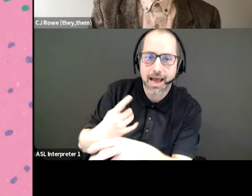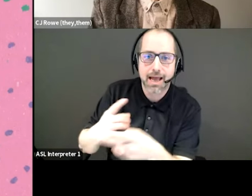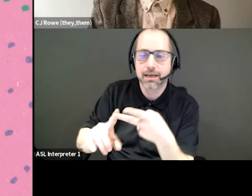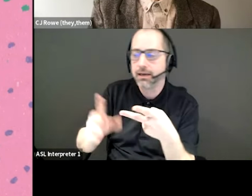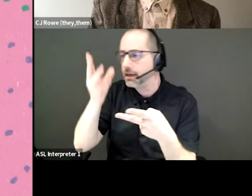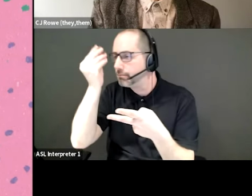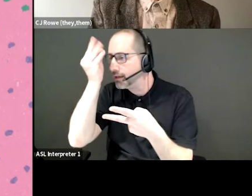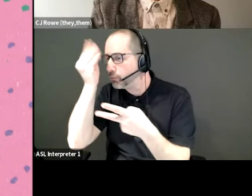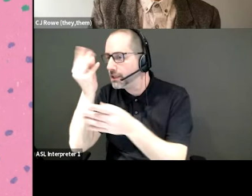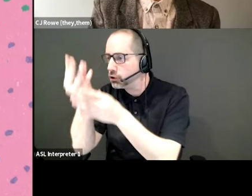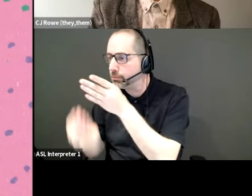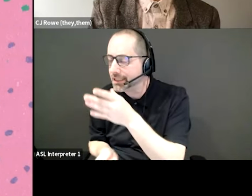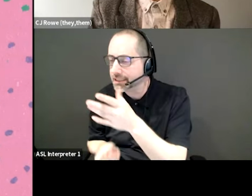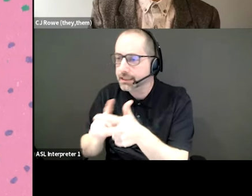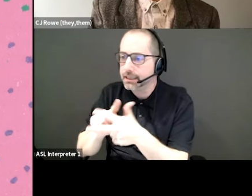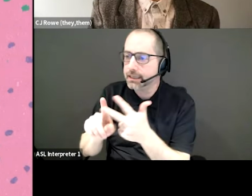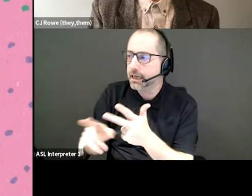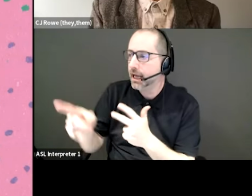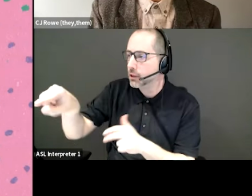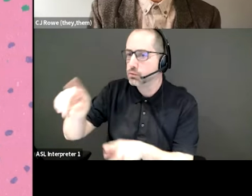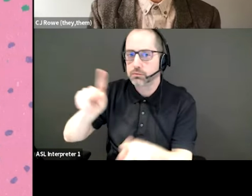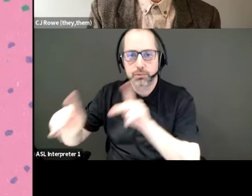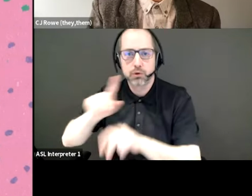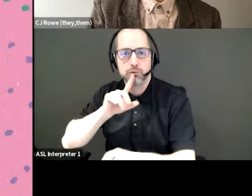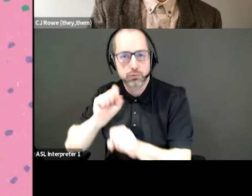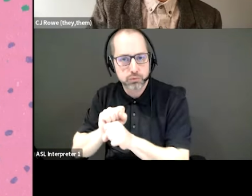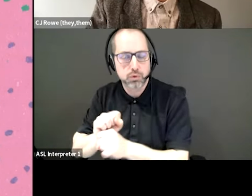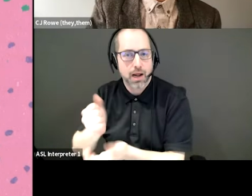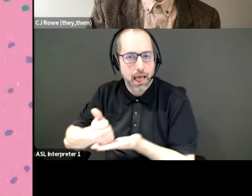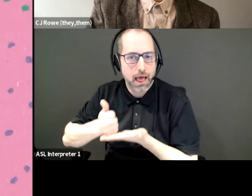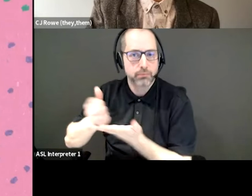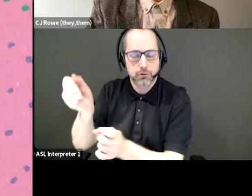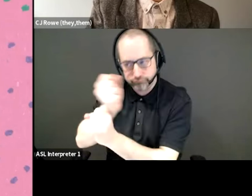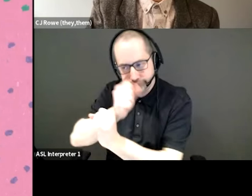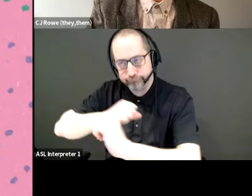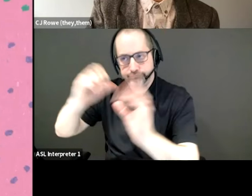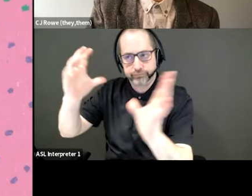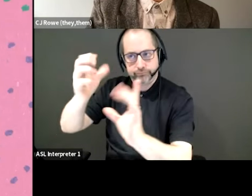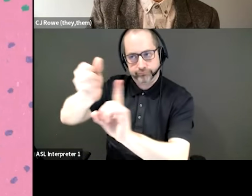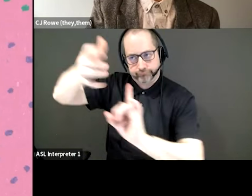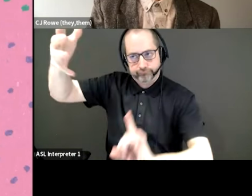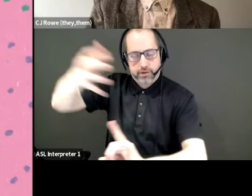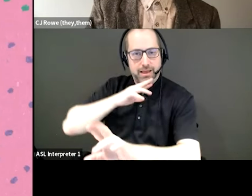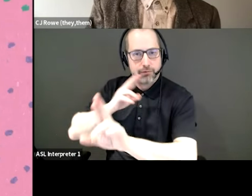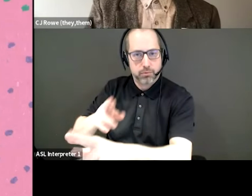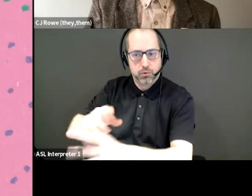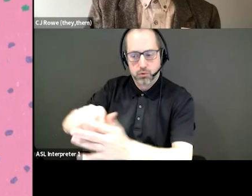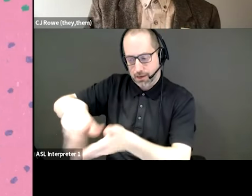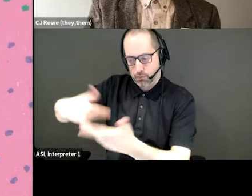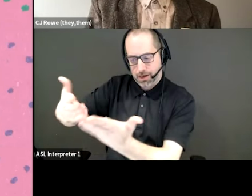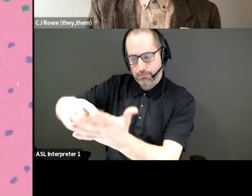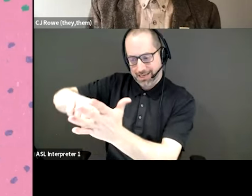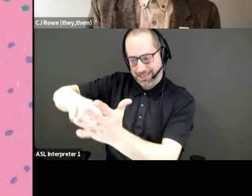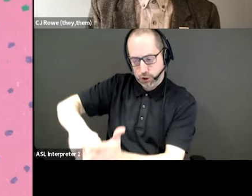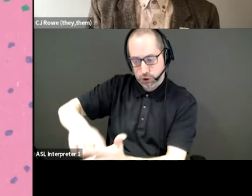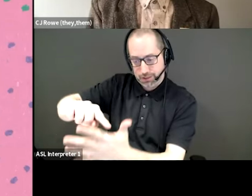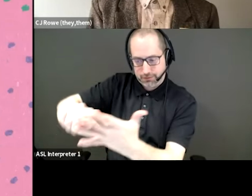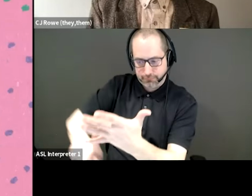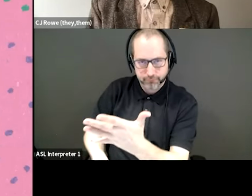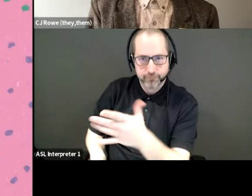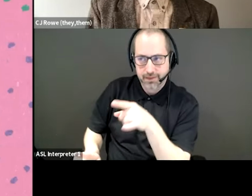by those who really helped to bring out, flush out that report and the key recommendations. We were